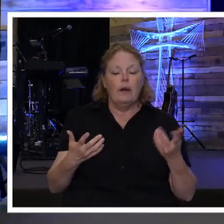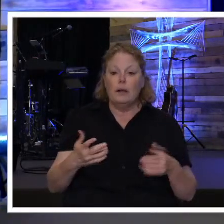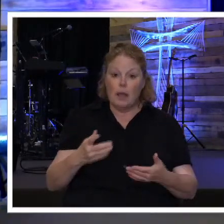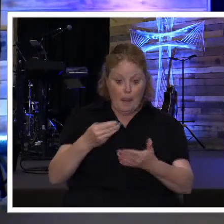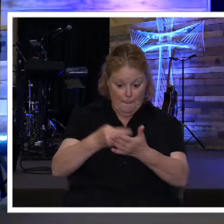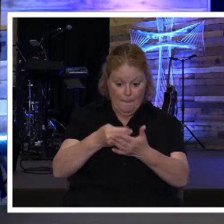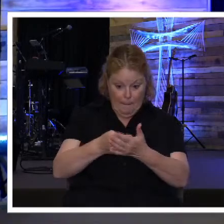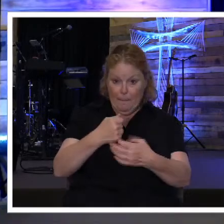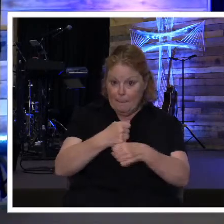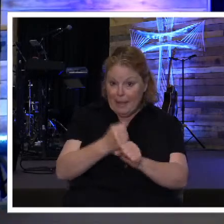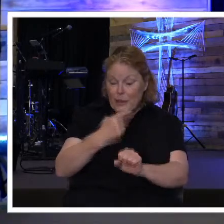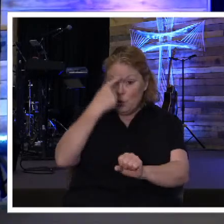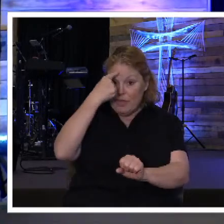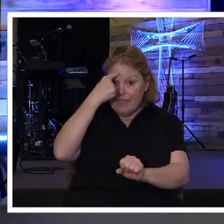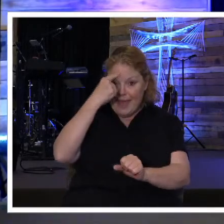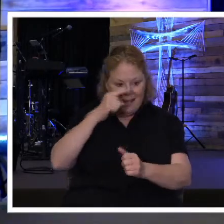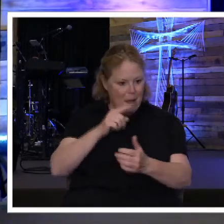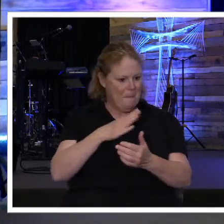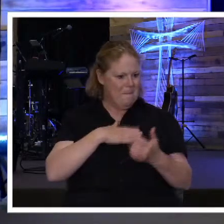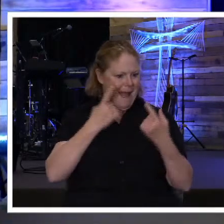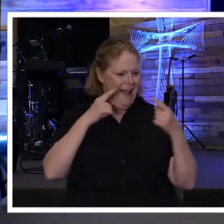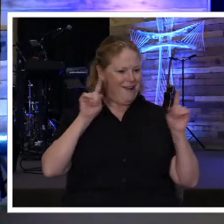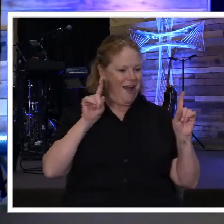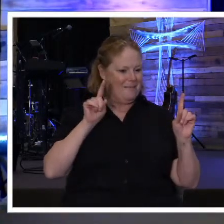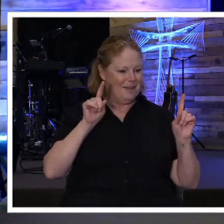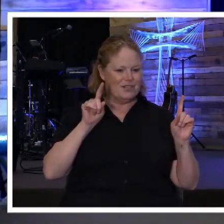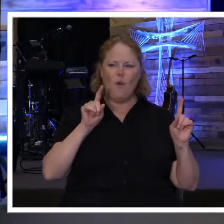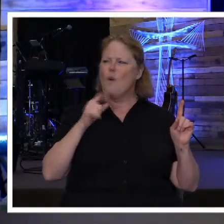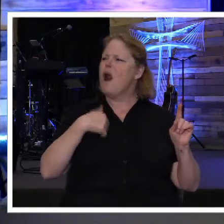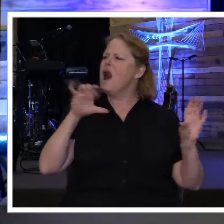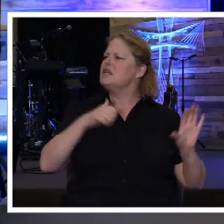Money can make you think that what you've accomplished you did on your own.